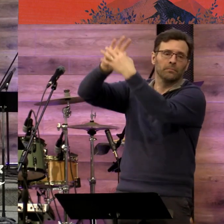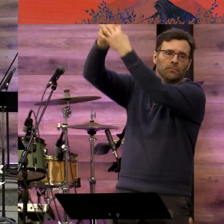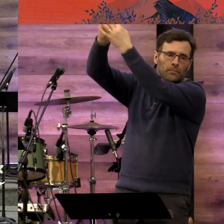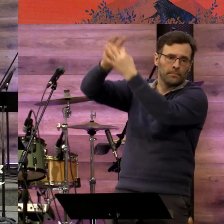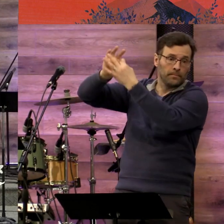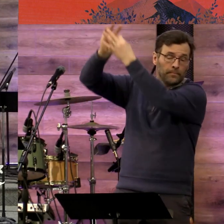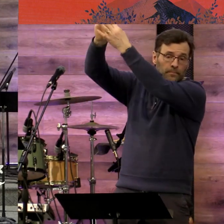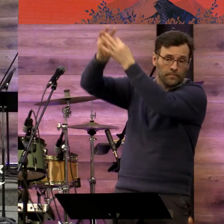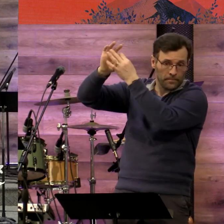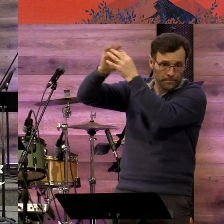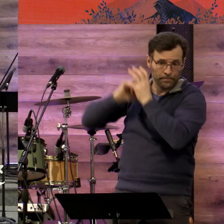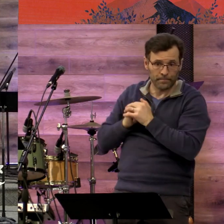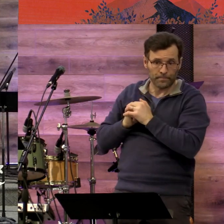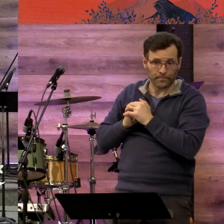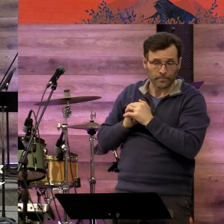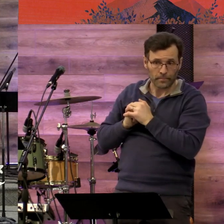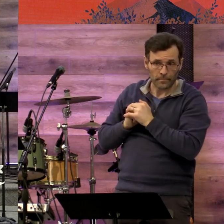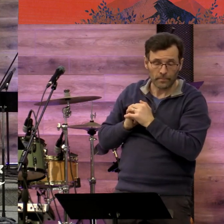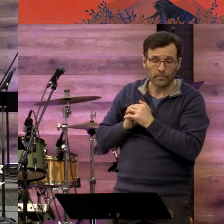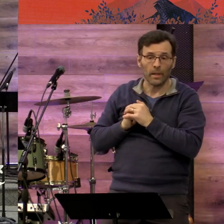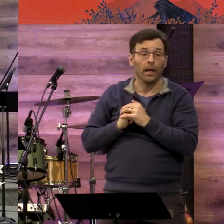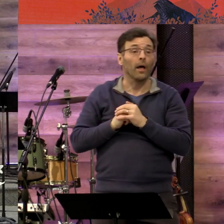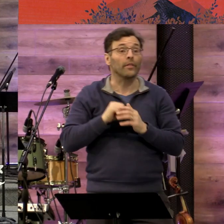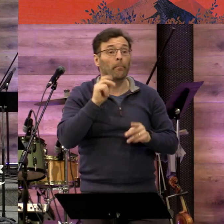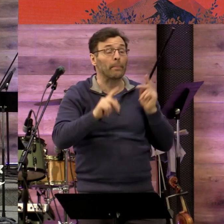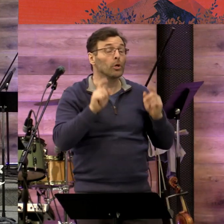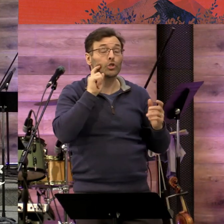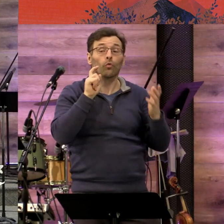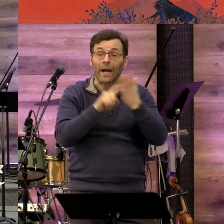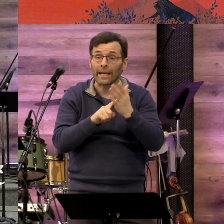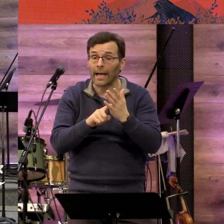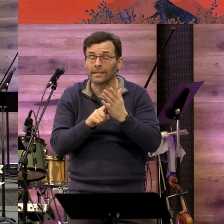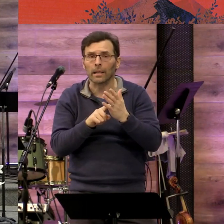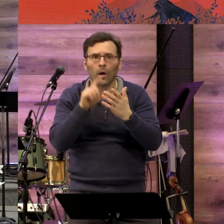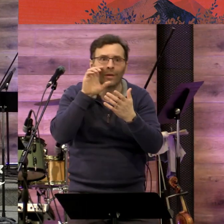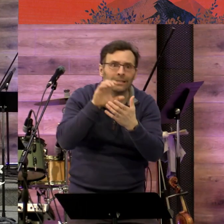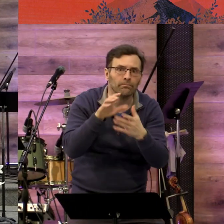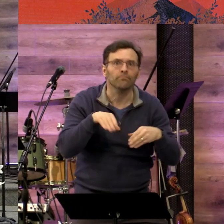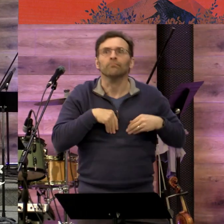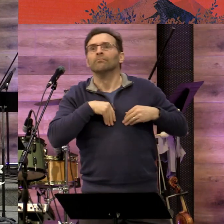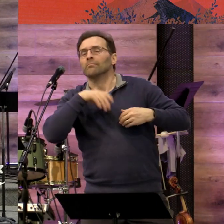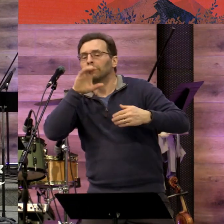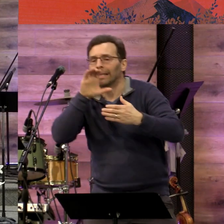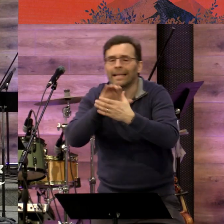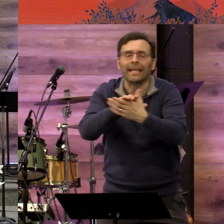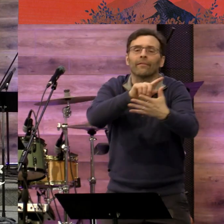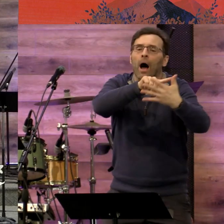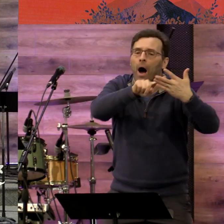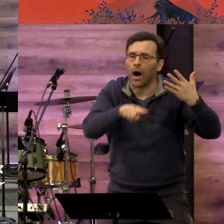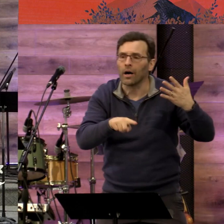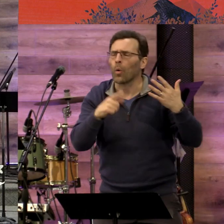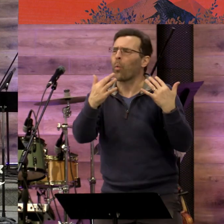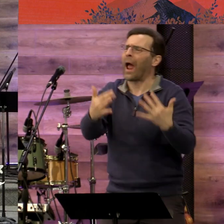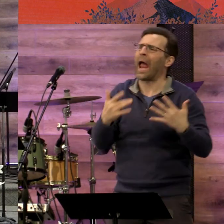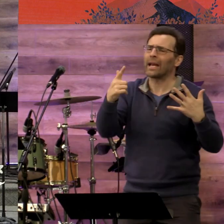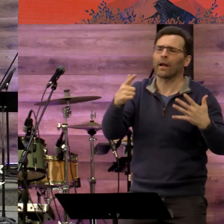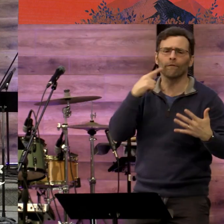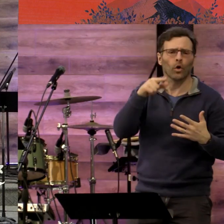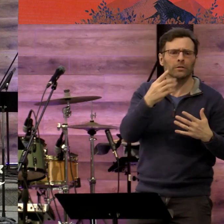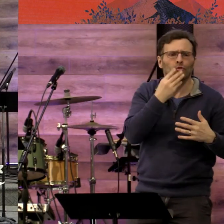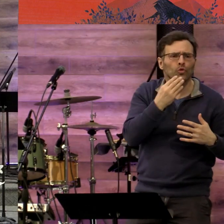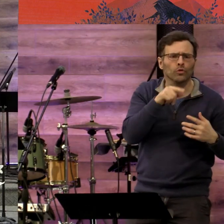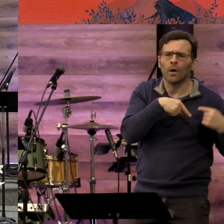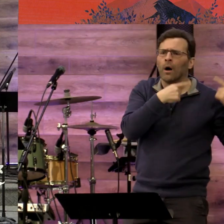The people who should have recognized him and received him and believed in him, the ones who were waiting for Messiah to